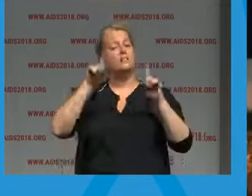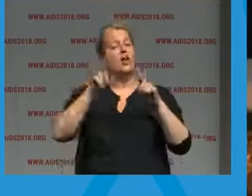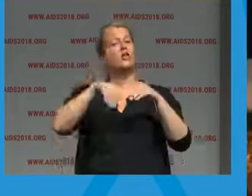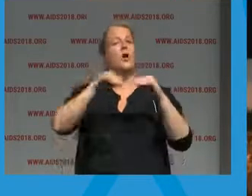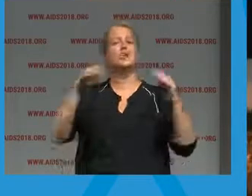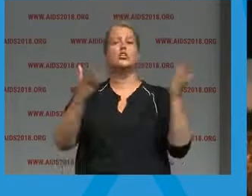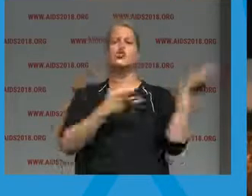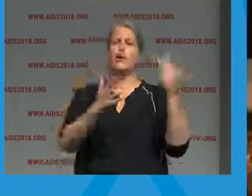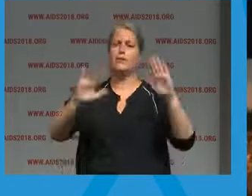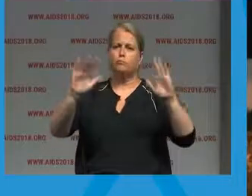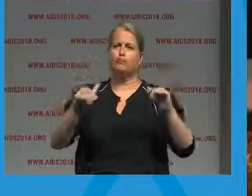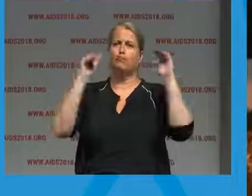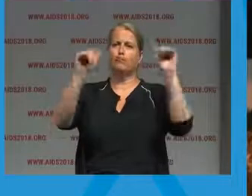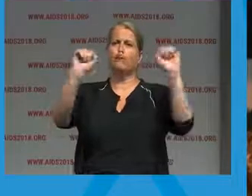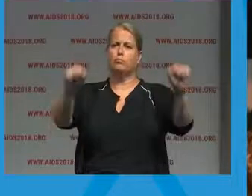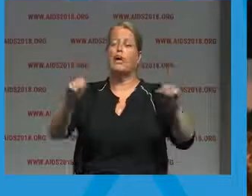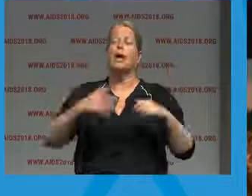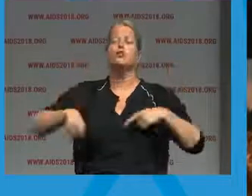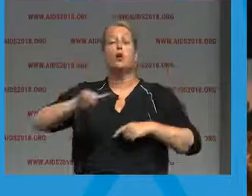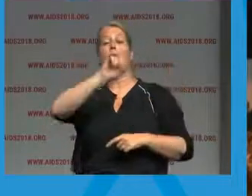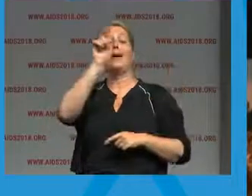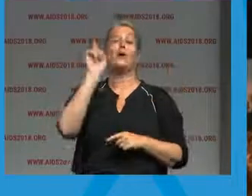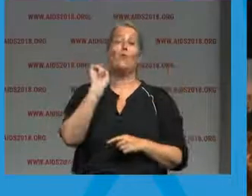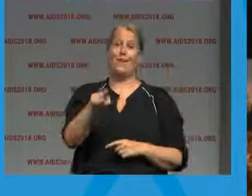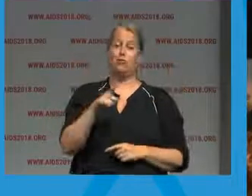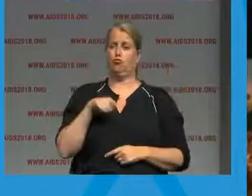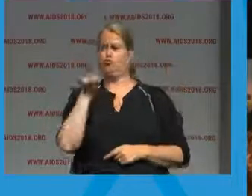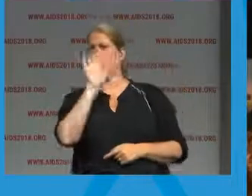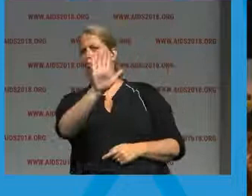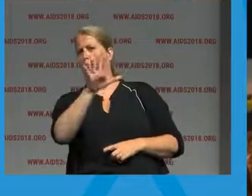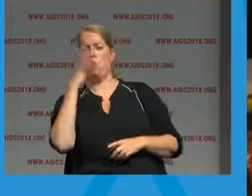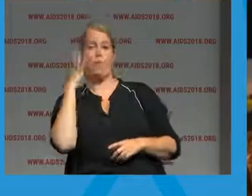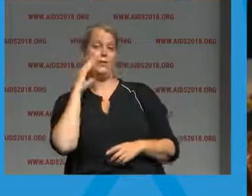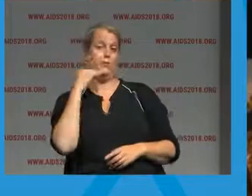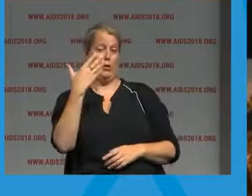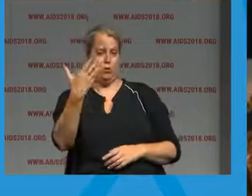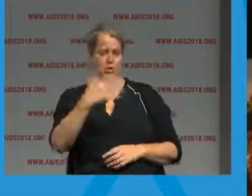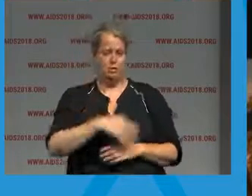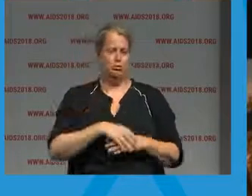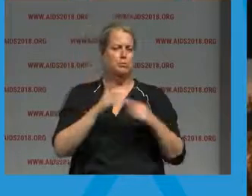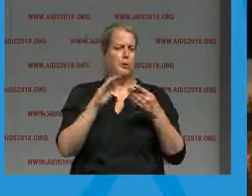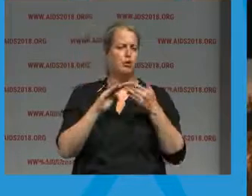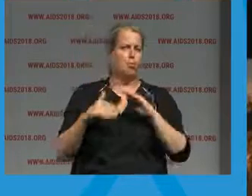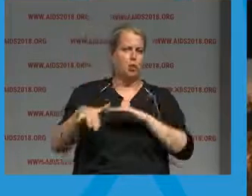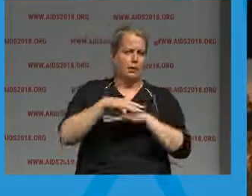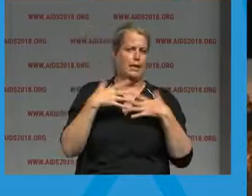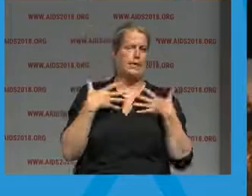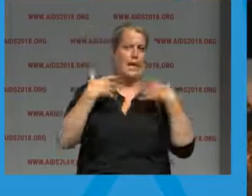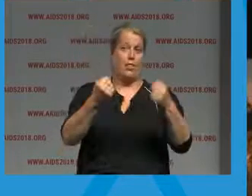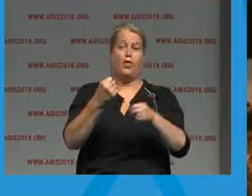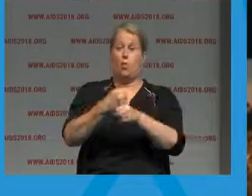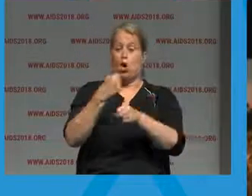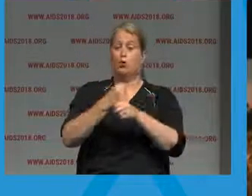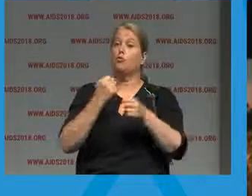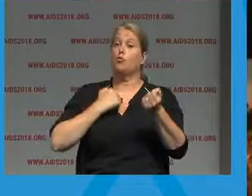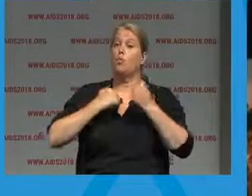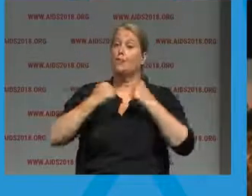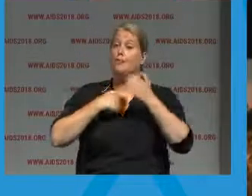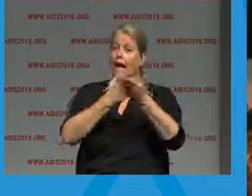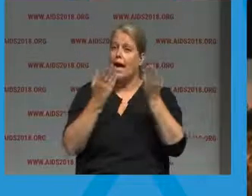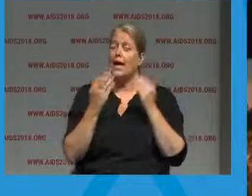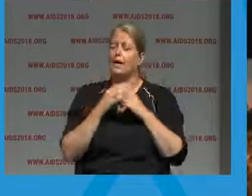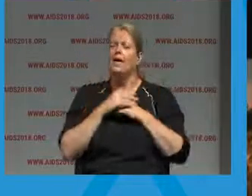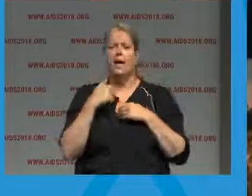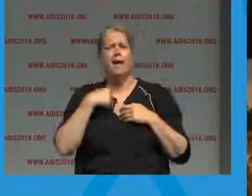So my question is, in your experience with the community health workers in Rwanda, because I understand they even